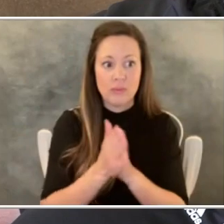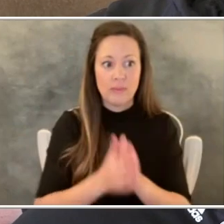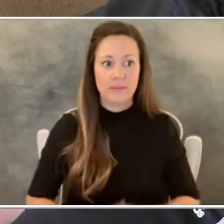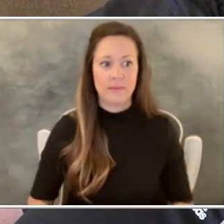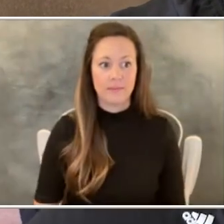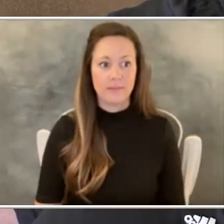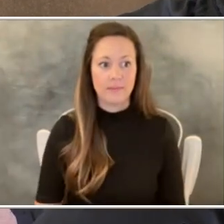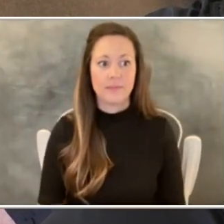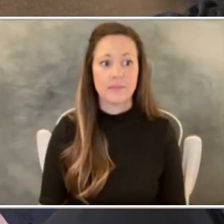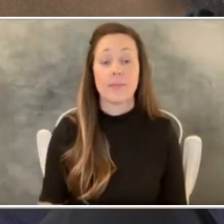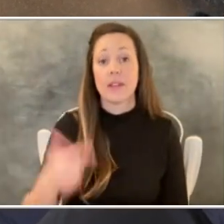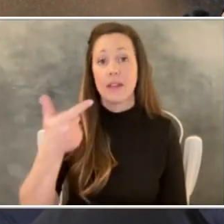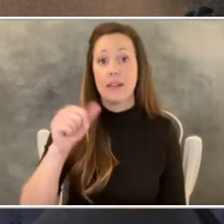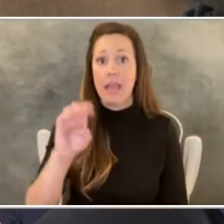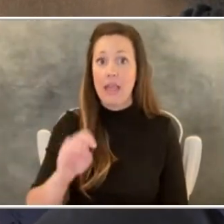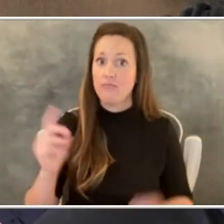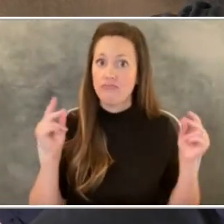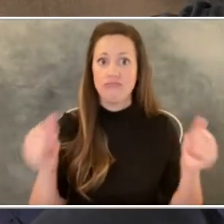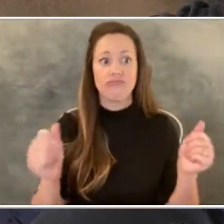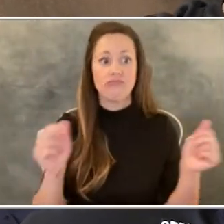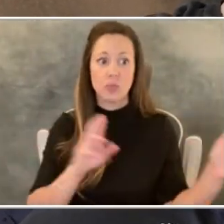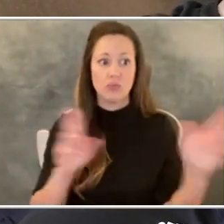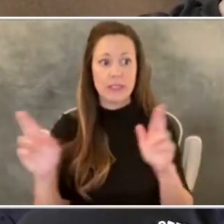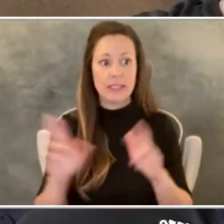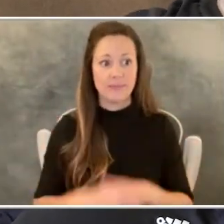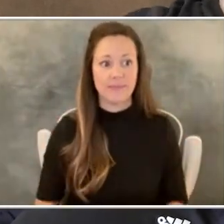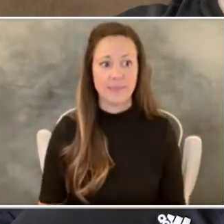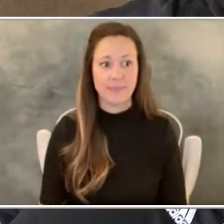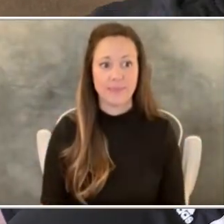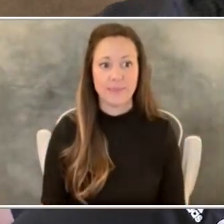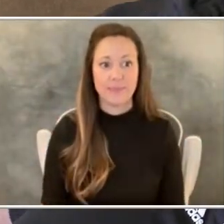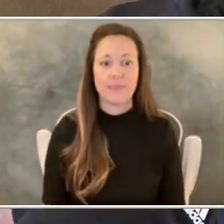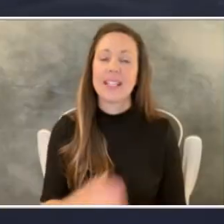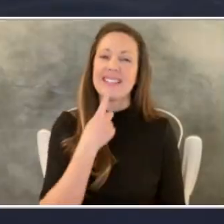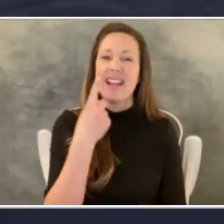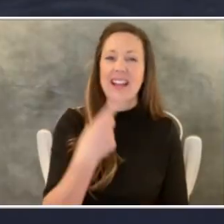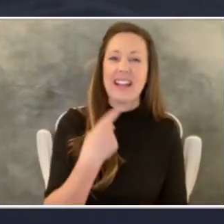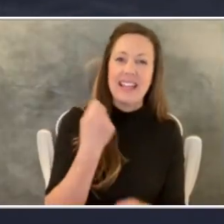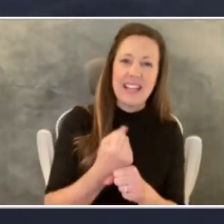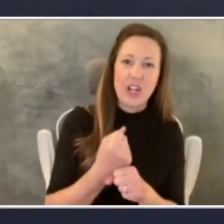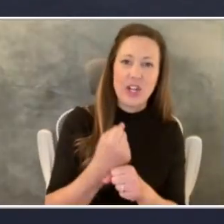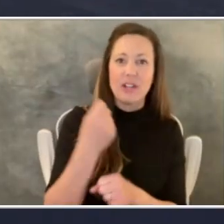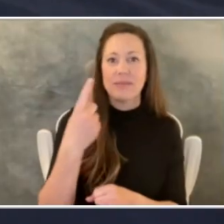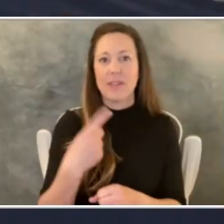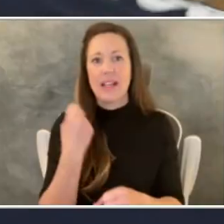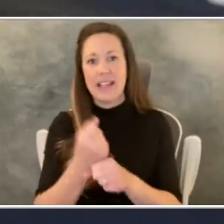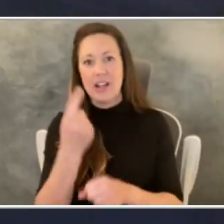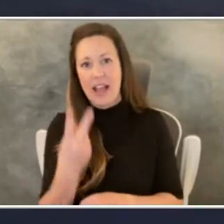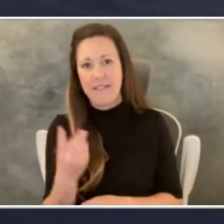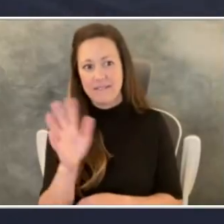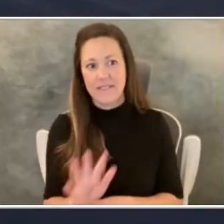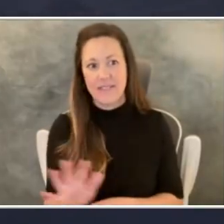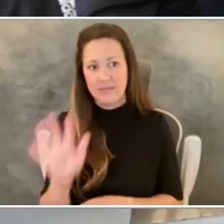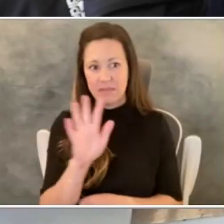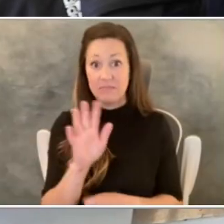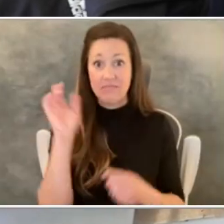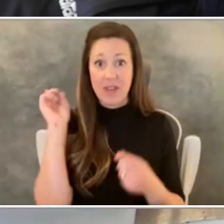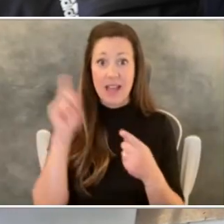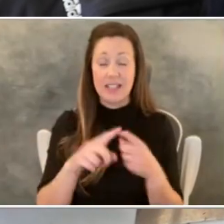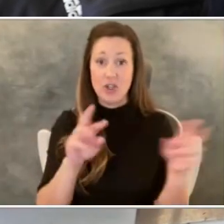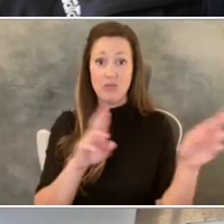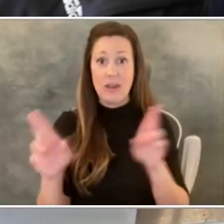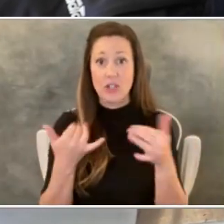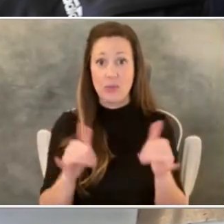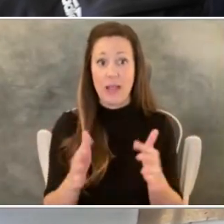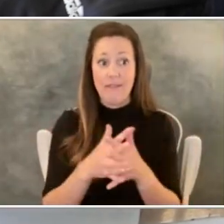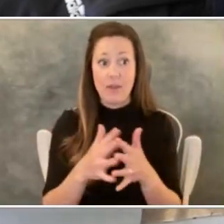Gabe was on it. He said we were looking at a year to a year and a half, you know, to looking fit to play football again. Not only